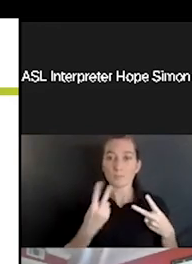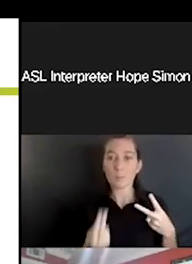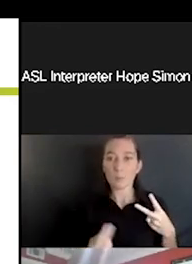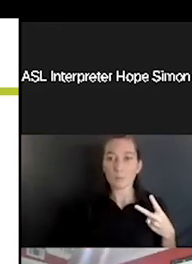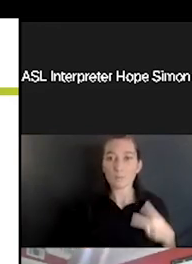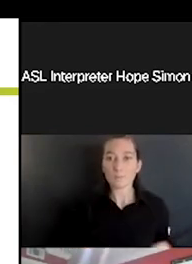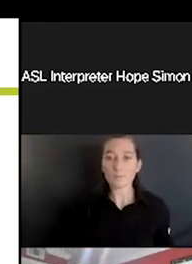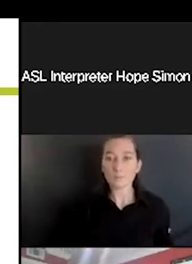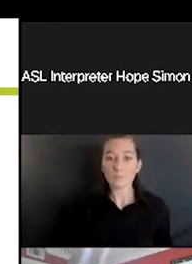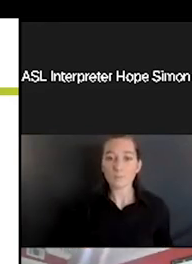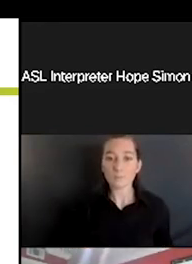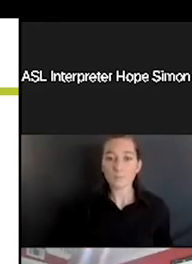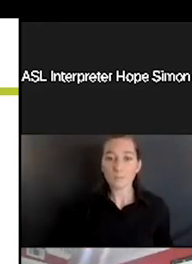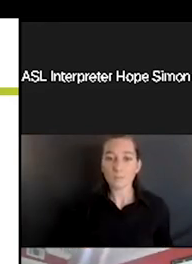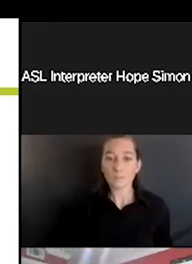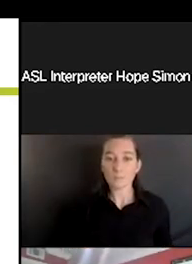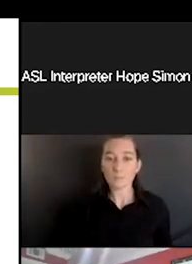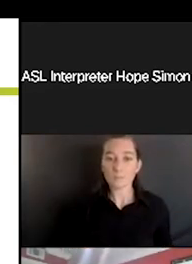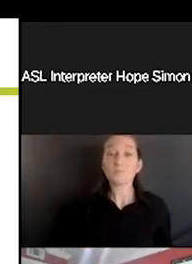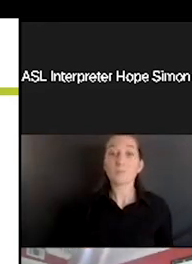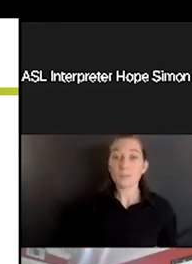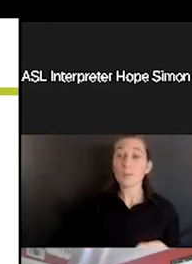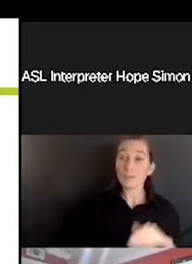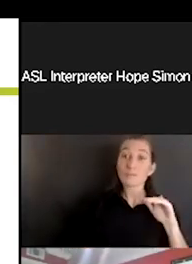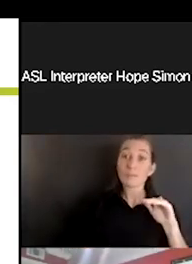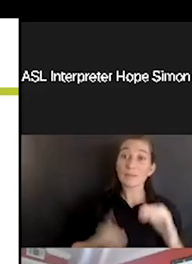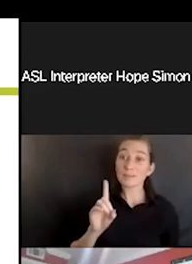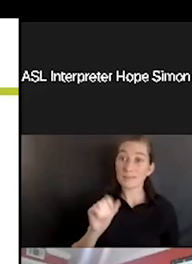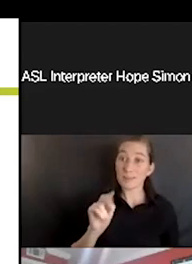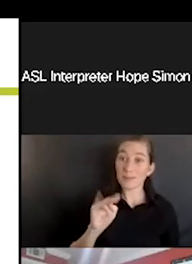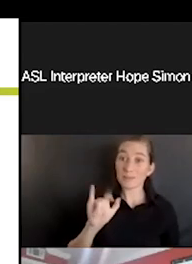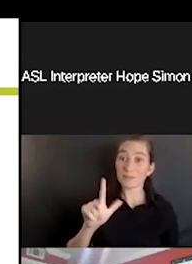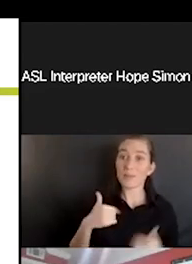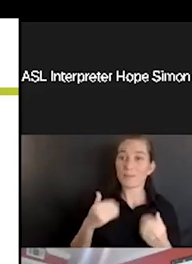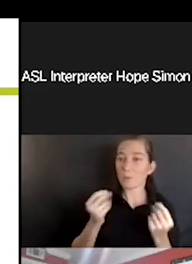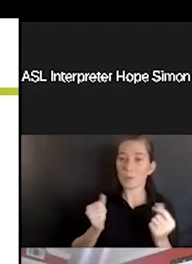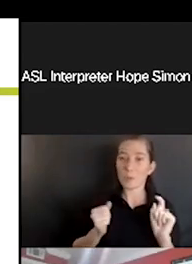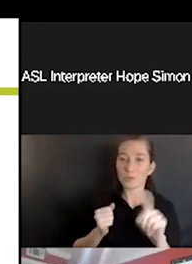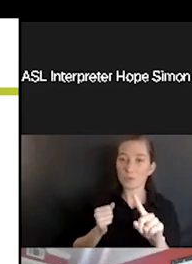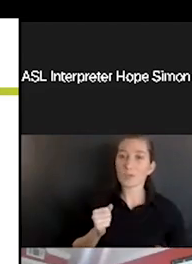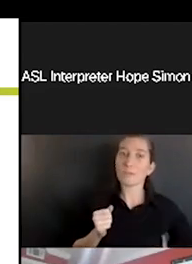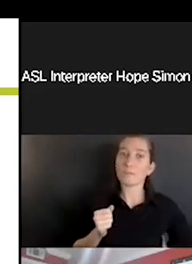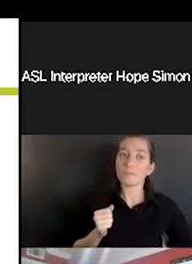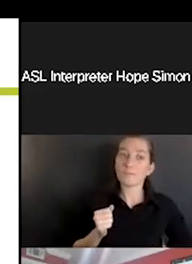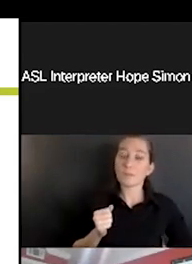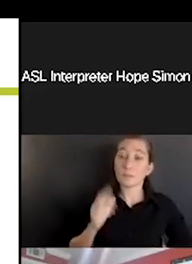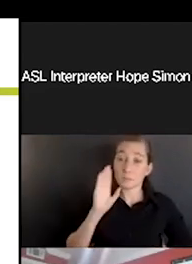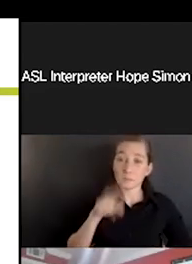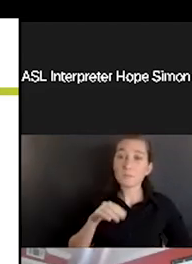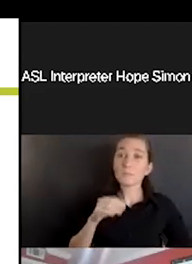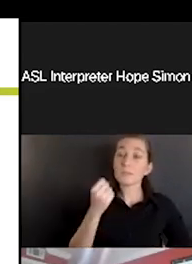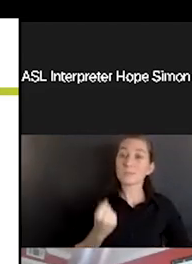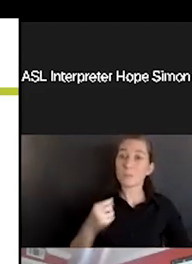Daniel, we have just a quick question. Do you know if South Pasadena has a Tuckner parking